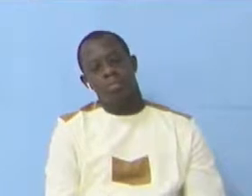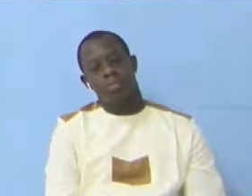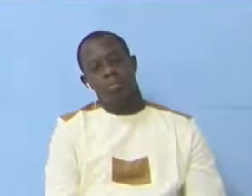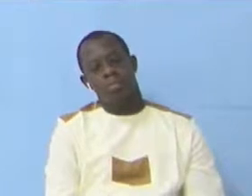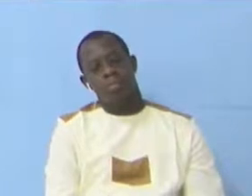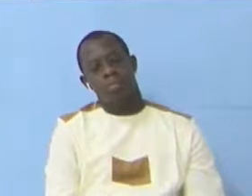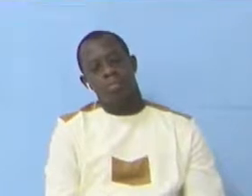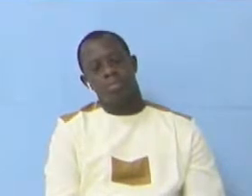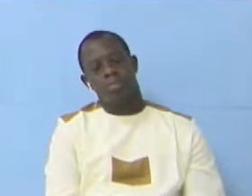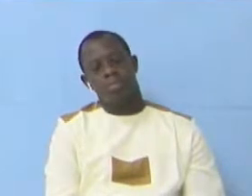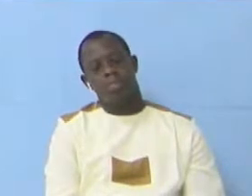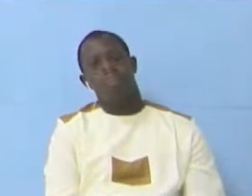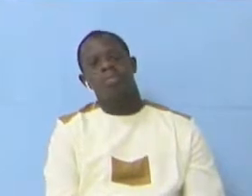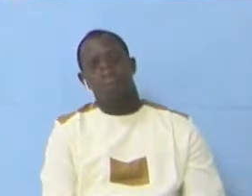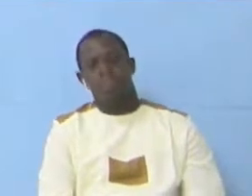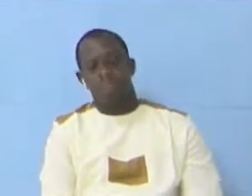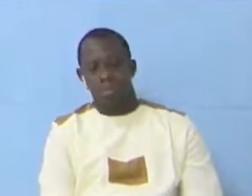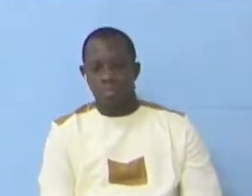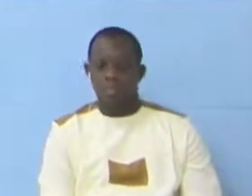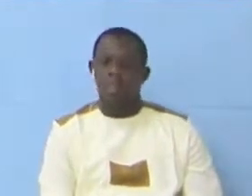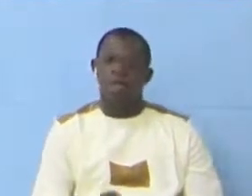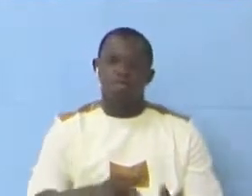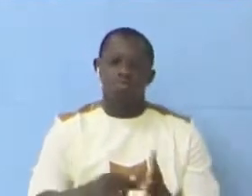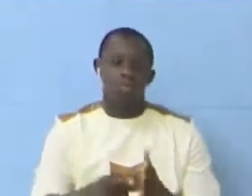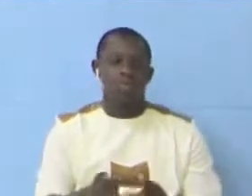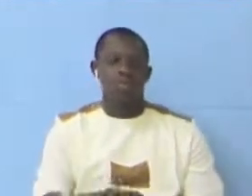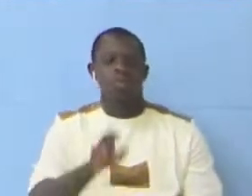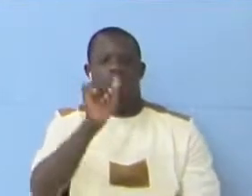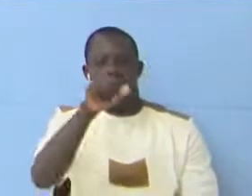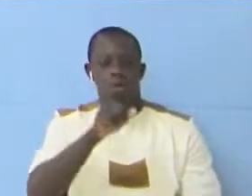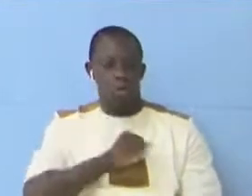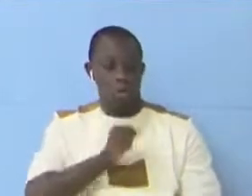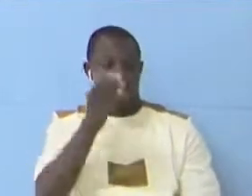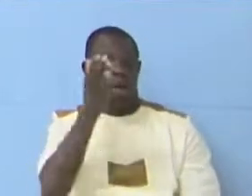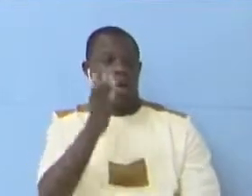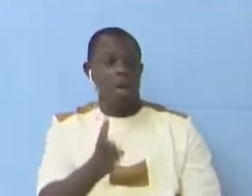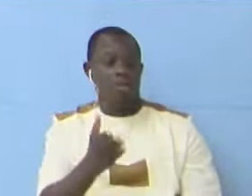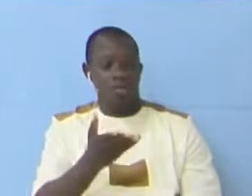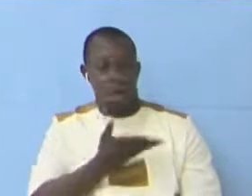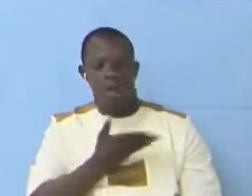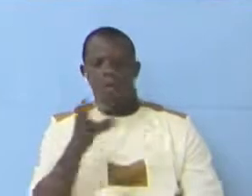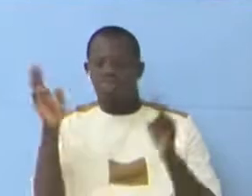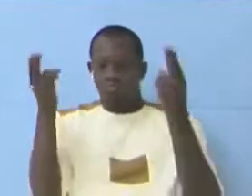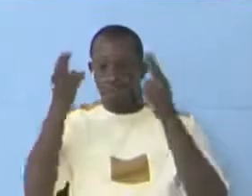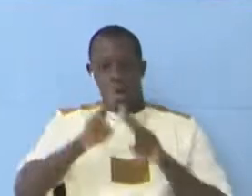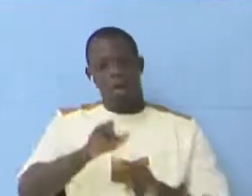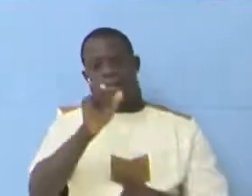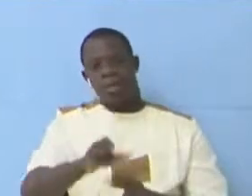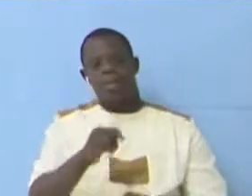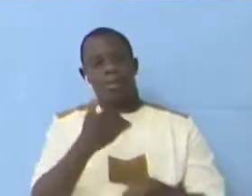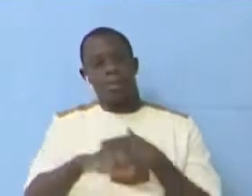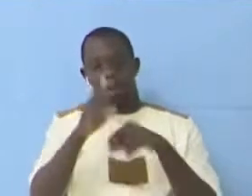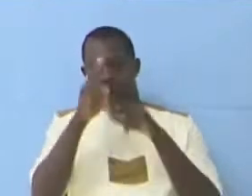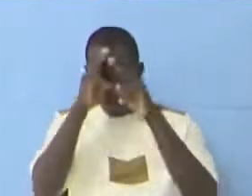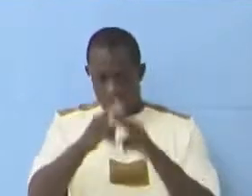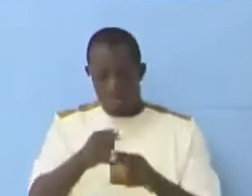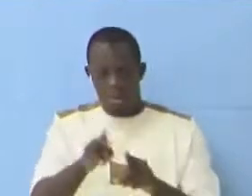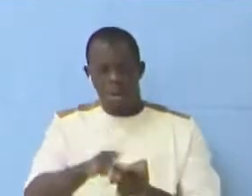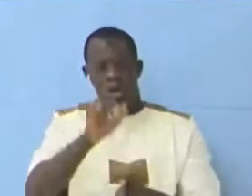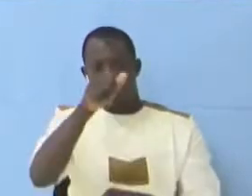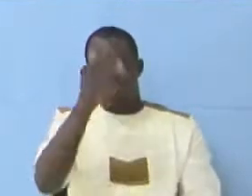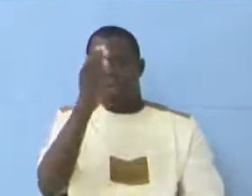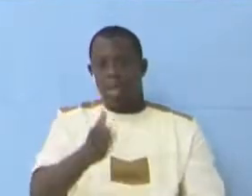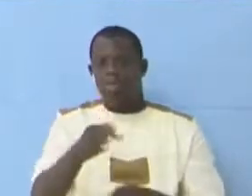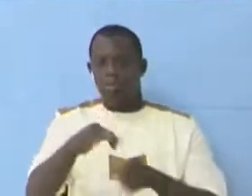in effect, you are not, your right to have a lawyer was not respected. Your right to be taken before a